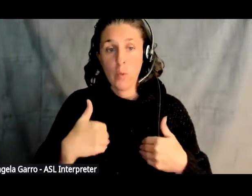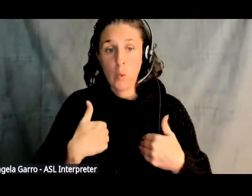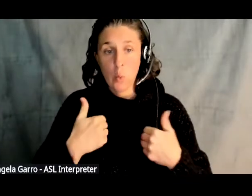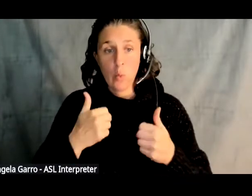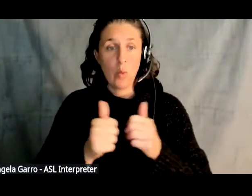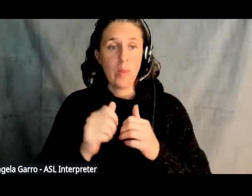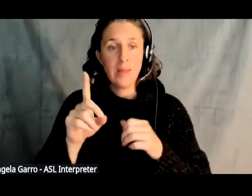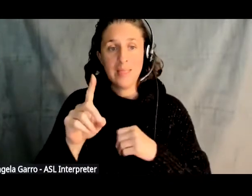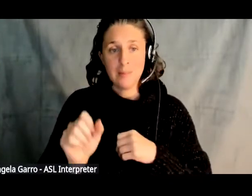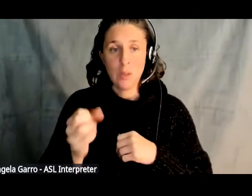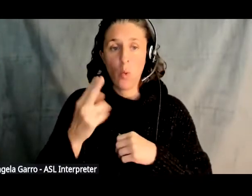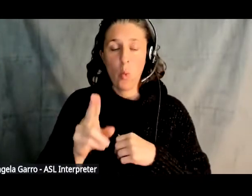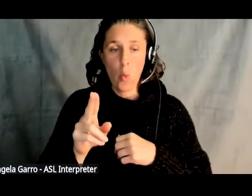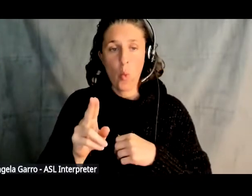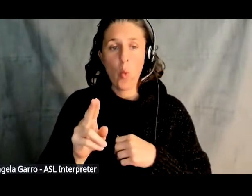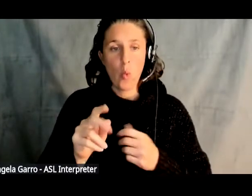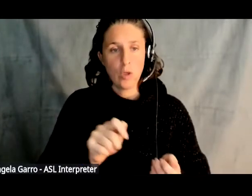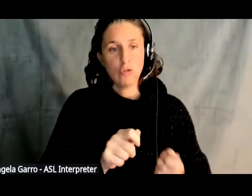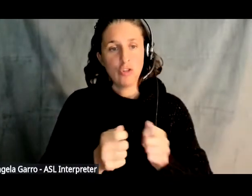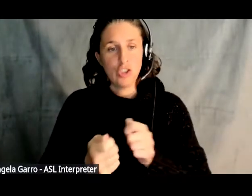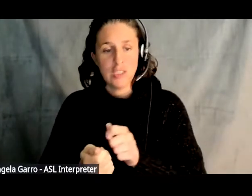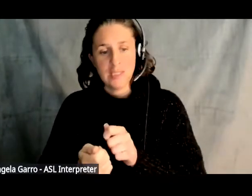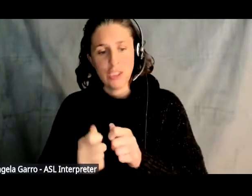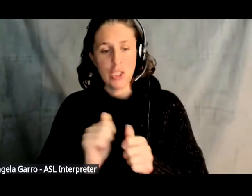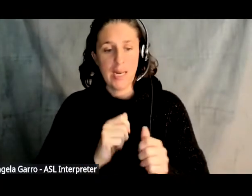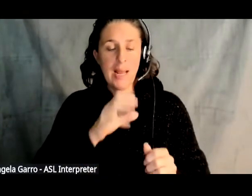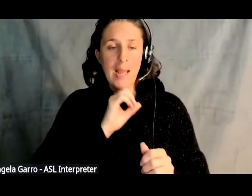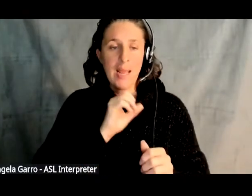disabilities or transition-aged youth.